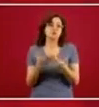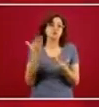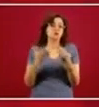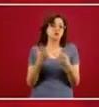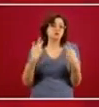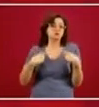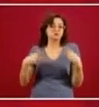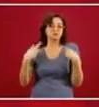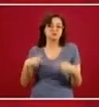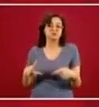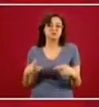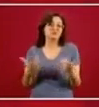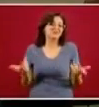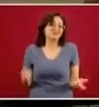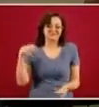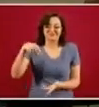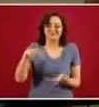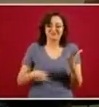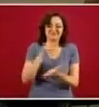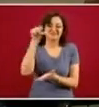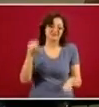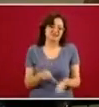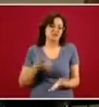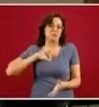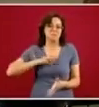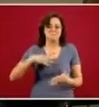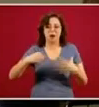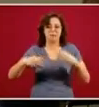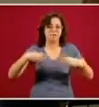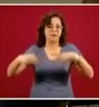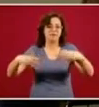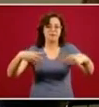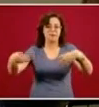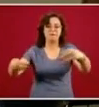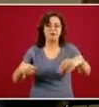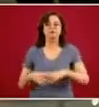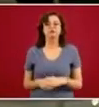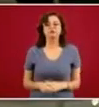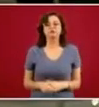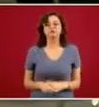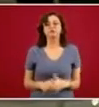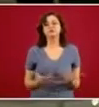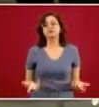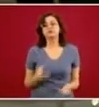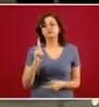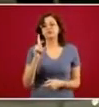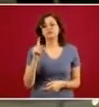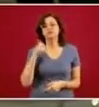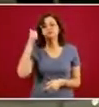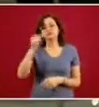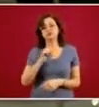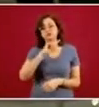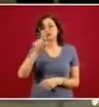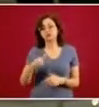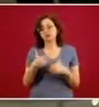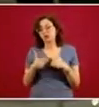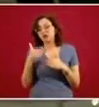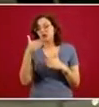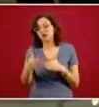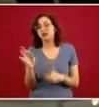Mexico and the governor of Mexico City will have to show stricter measures than in